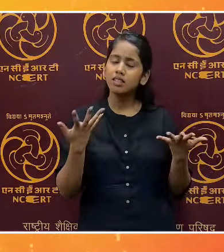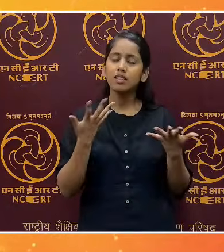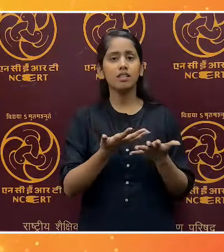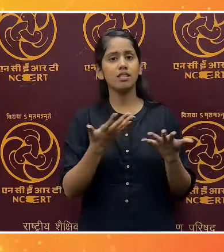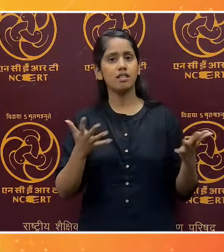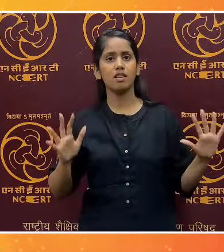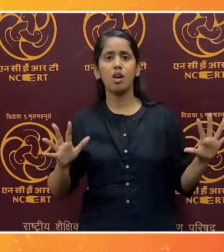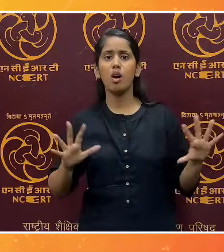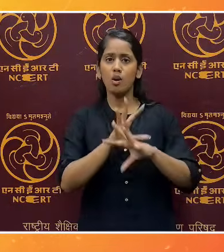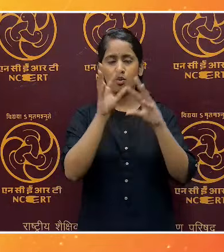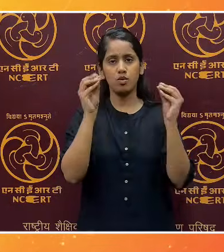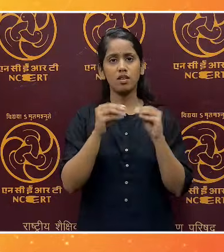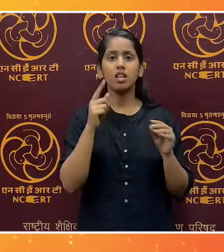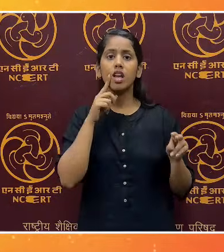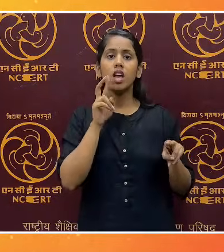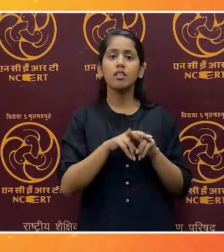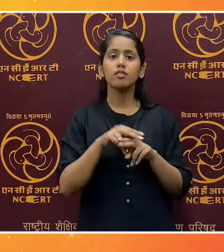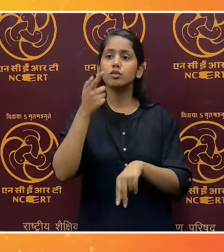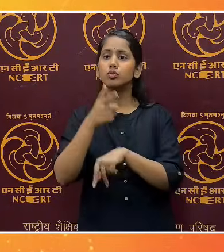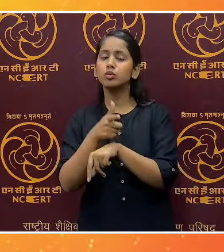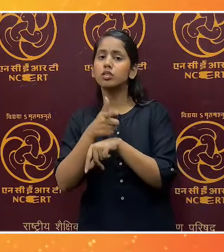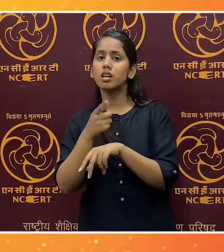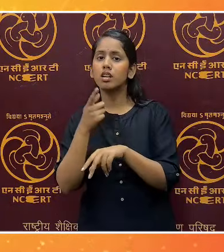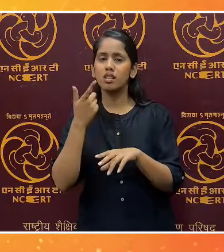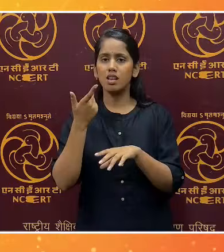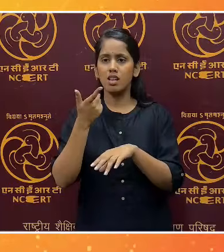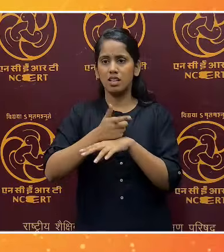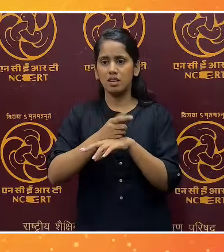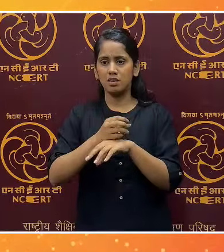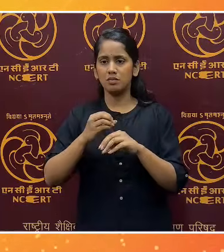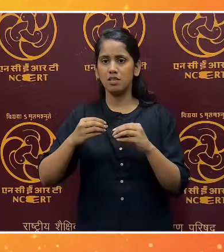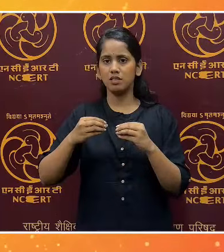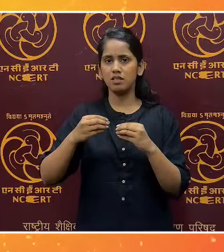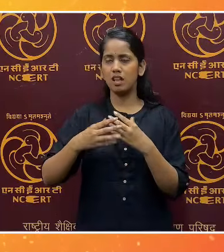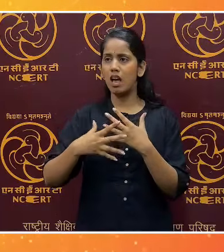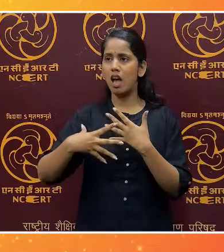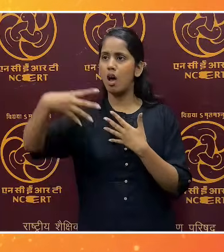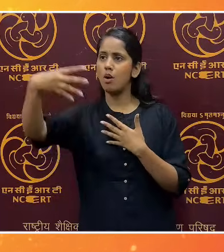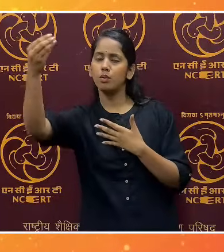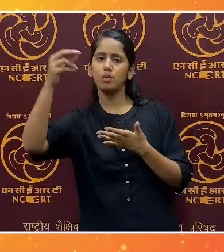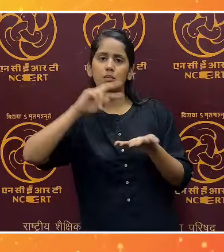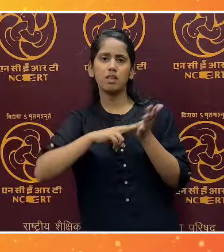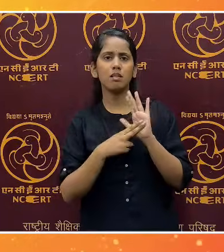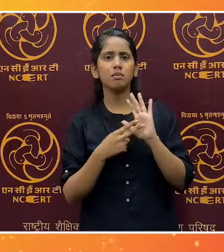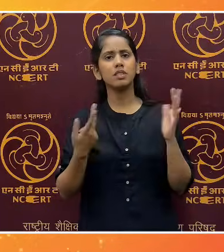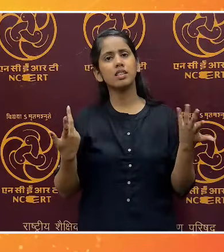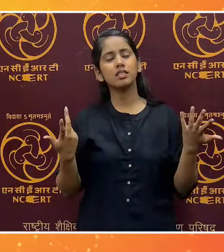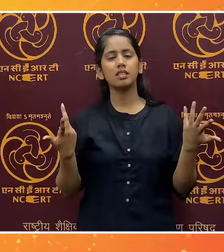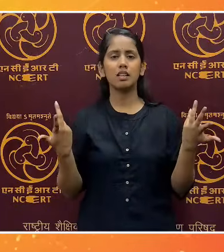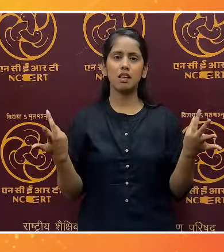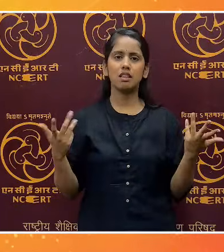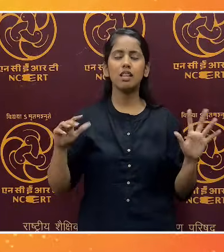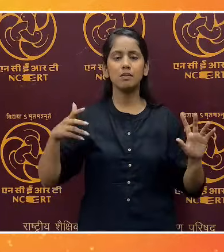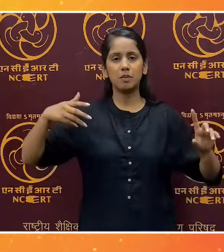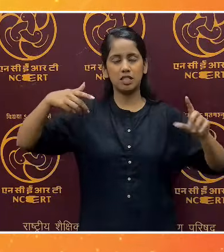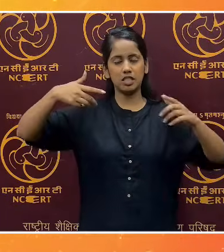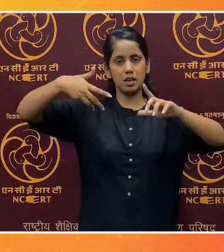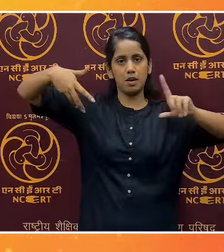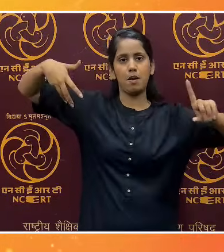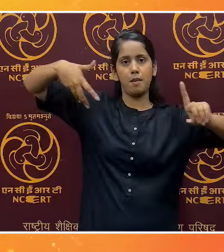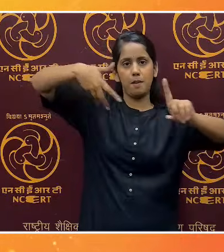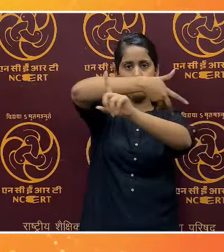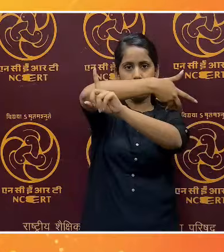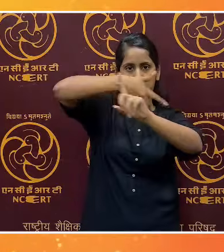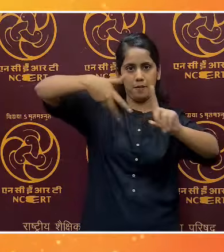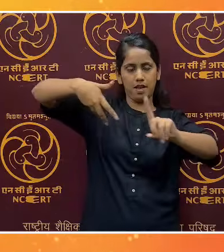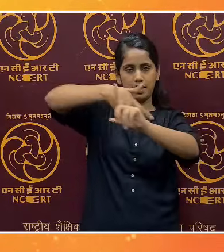right? And ma'am, what about if you're shooting from the front, you're shooting from the side, you're taking the side angle? So that's a screenplay. That's another thing. Okay. I won't touch it because it would